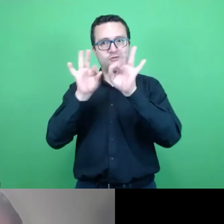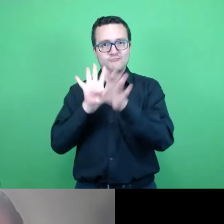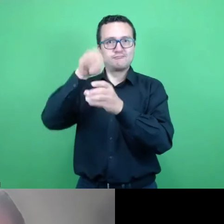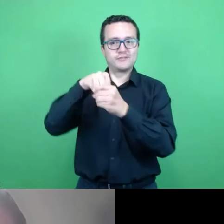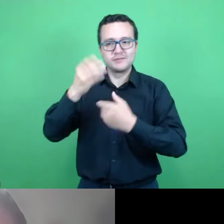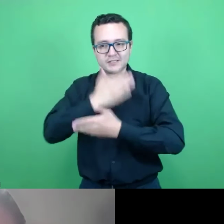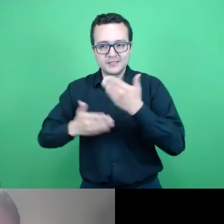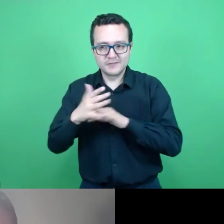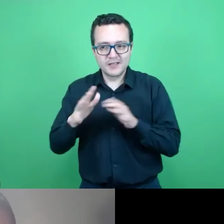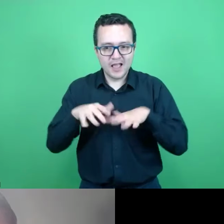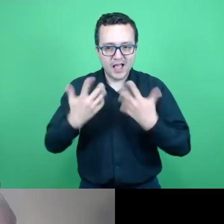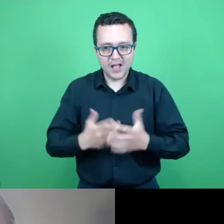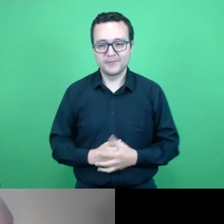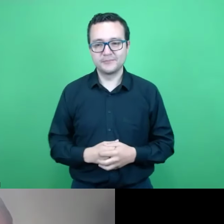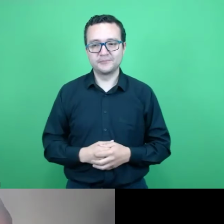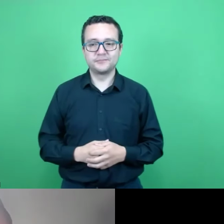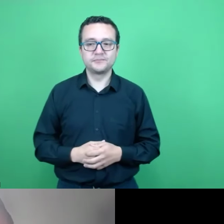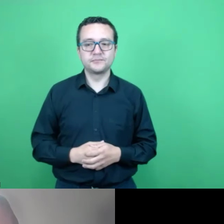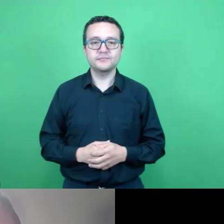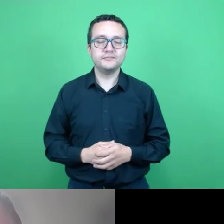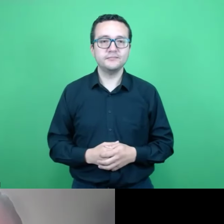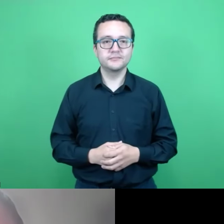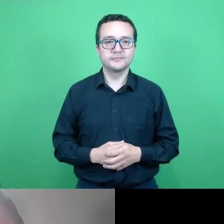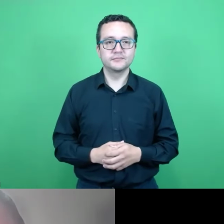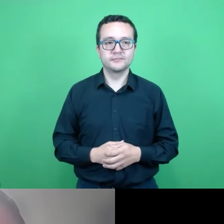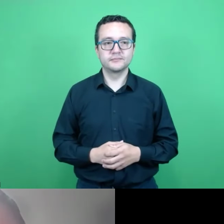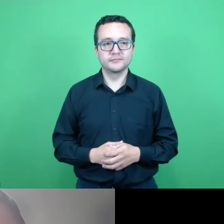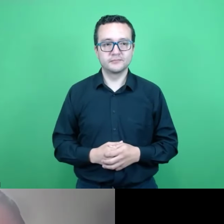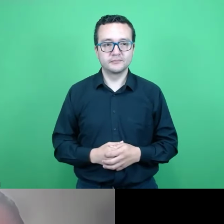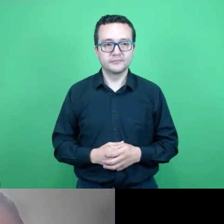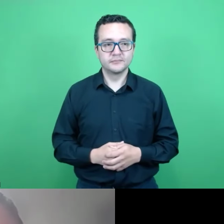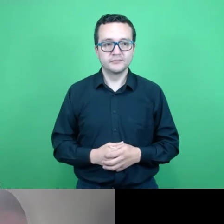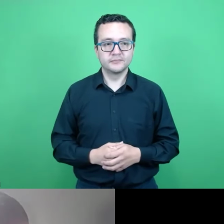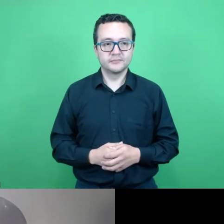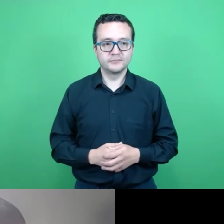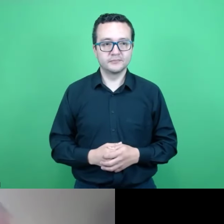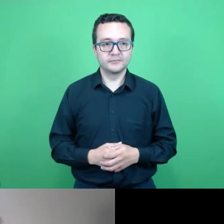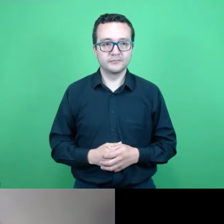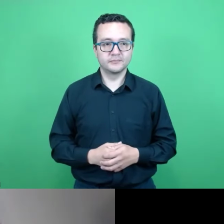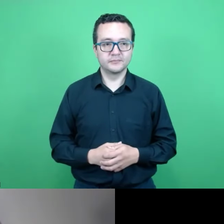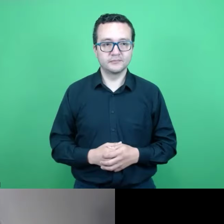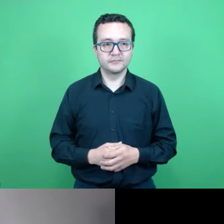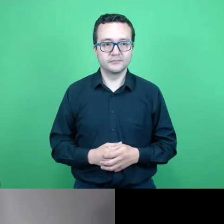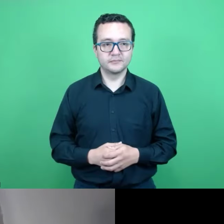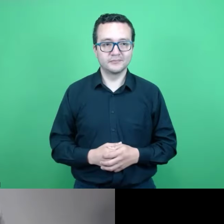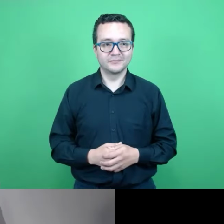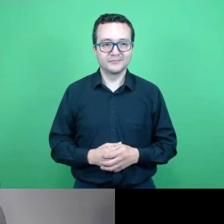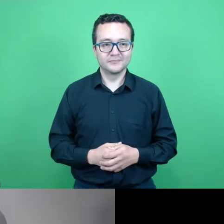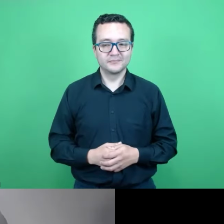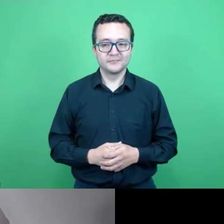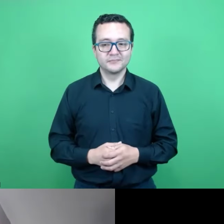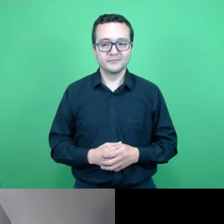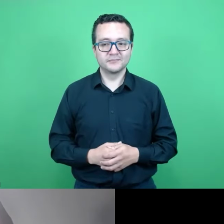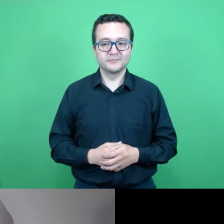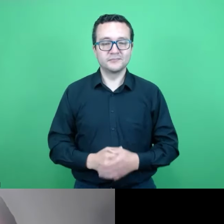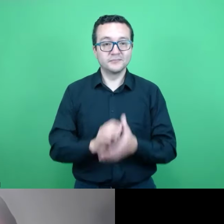Ya, apakah saya bisa meminta Right. akses? Can I ask you to give me access to share my Oke, baik,